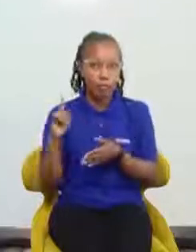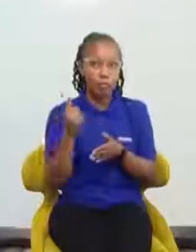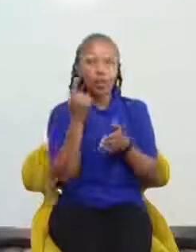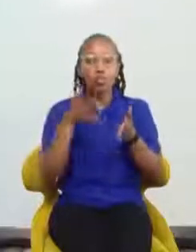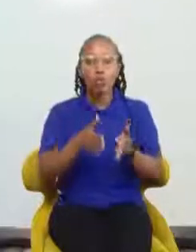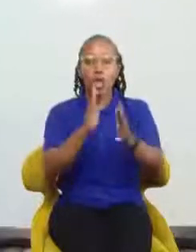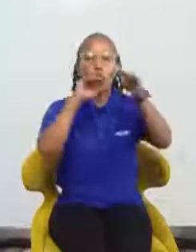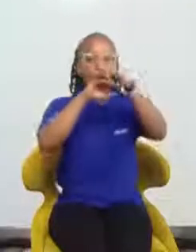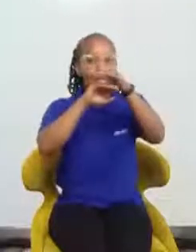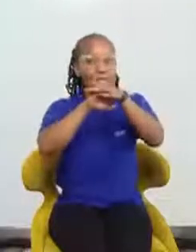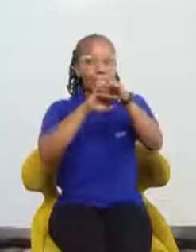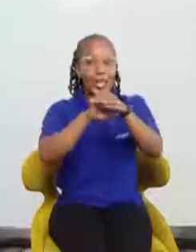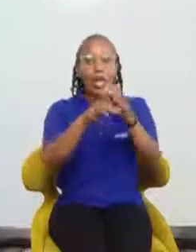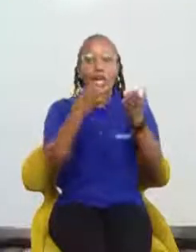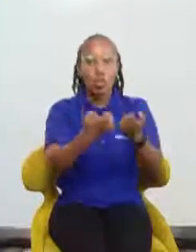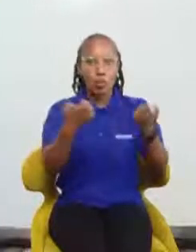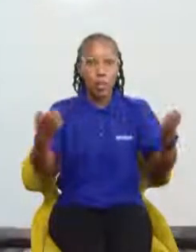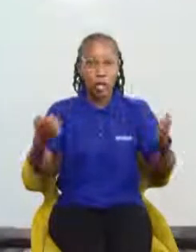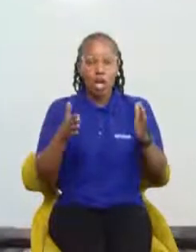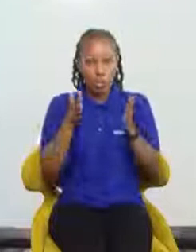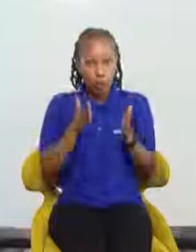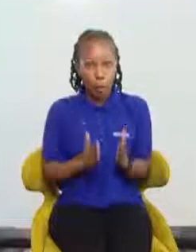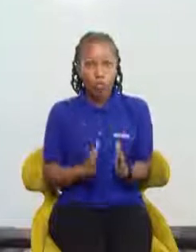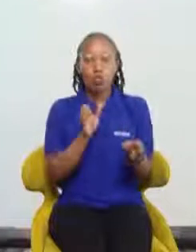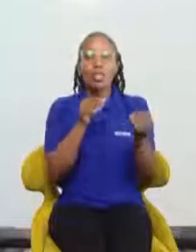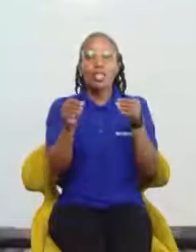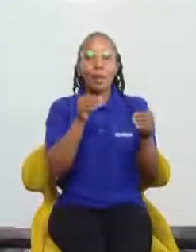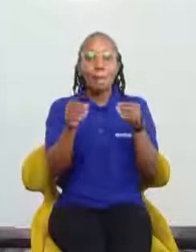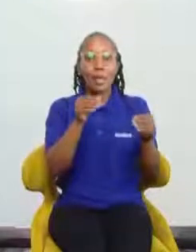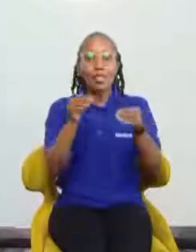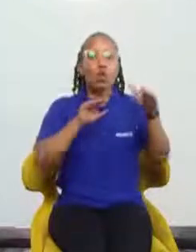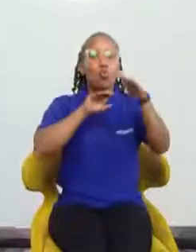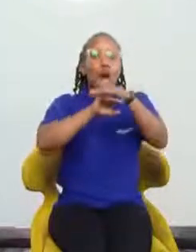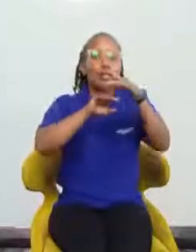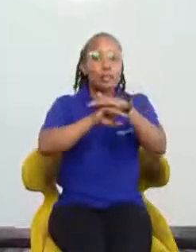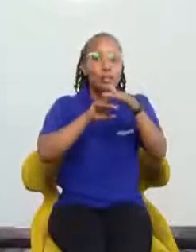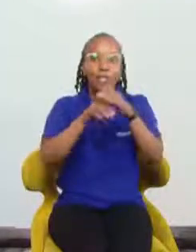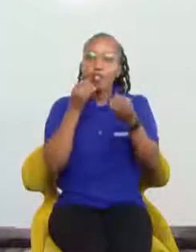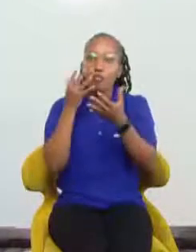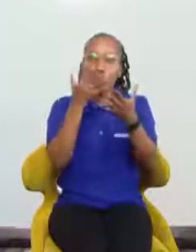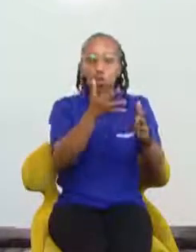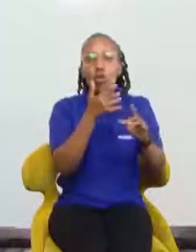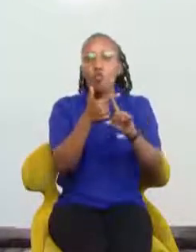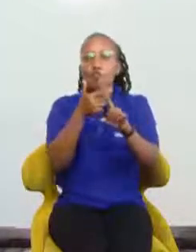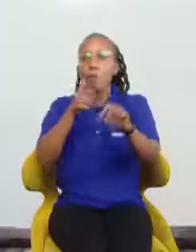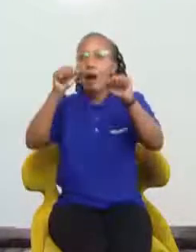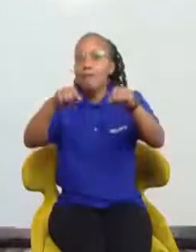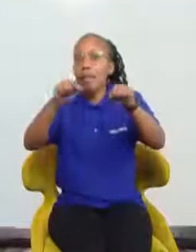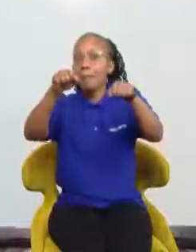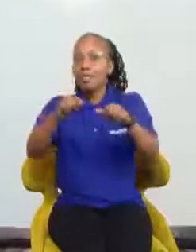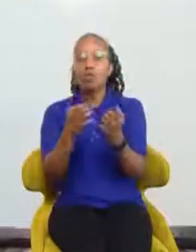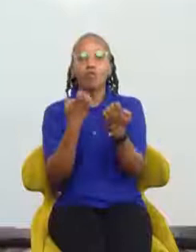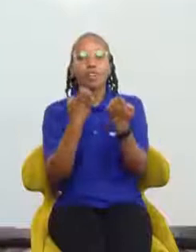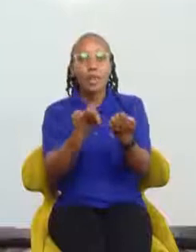such devices would be for persons with disabilities to access information on the availability of the